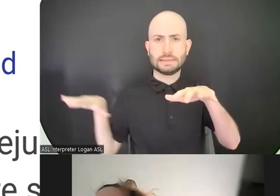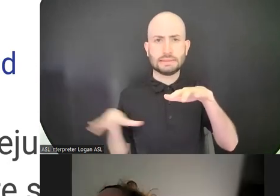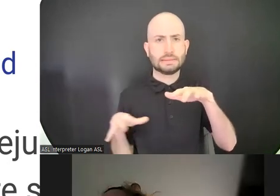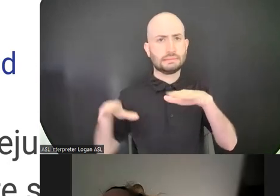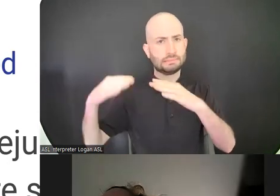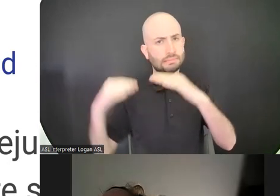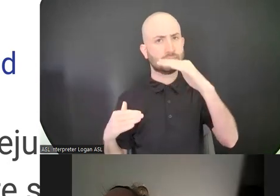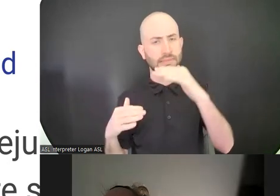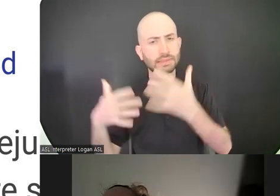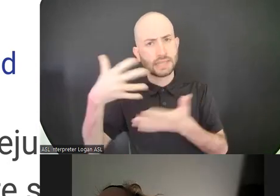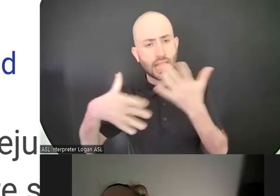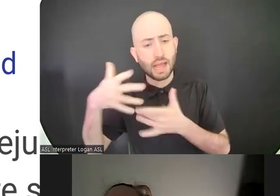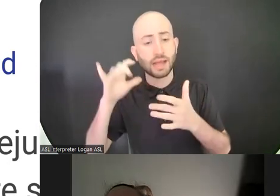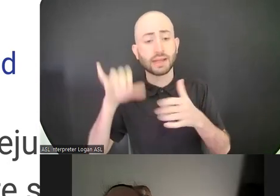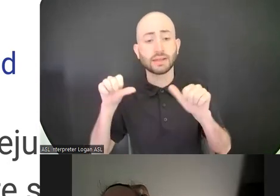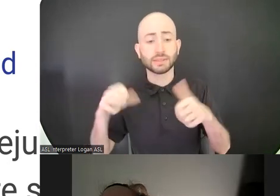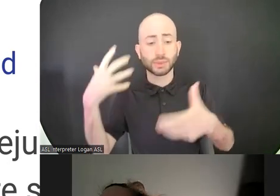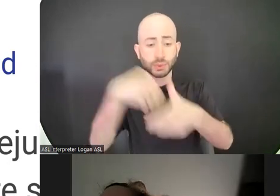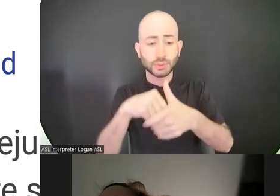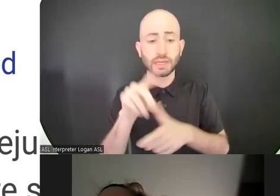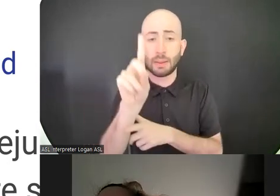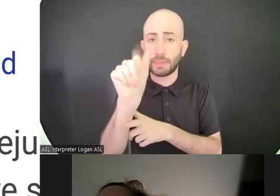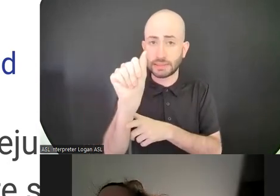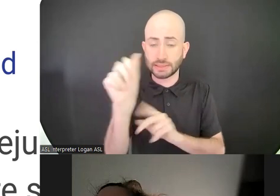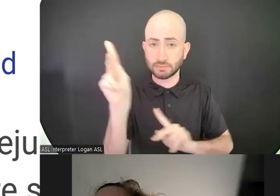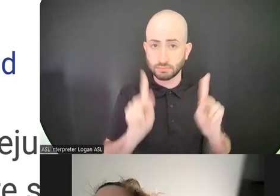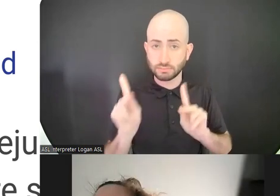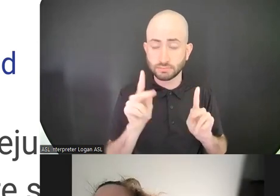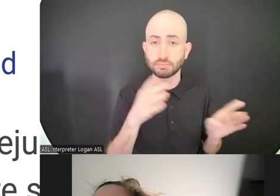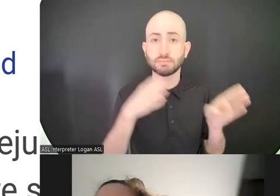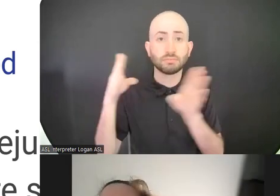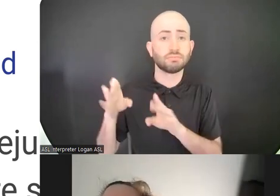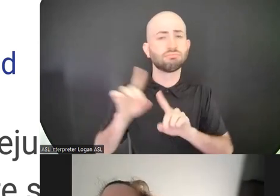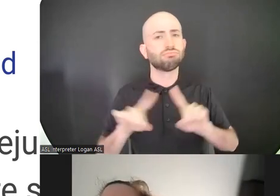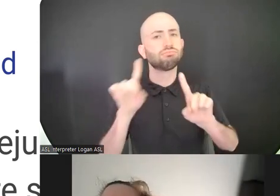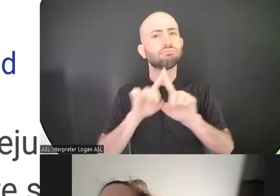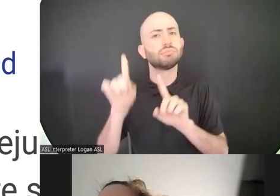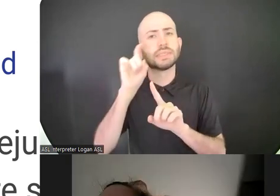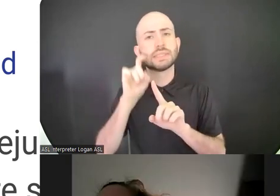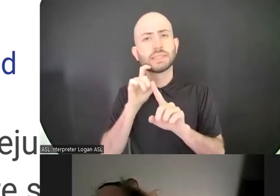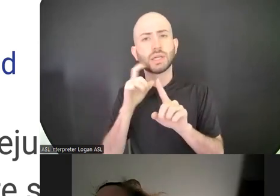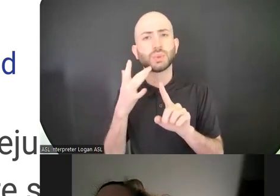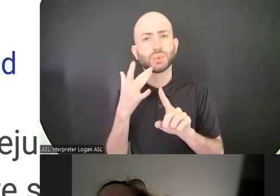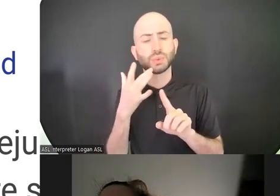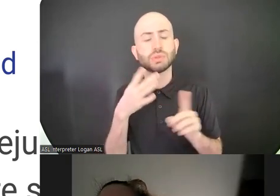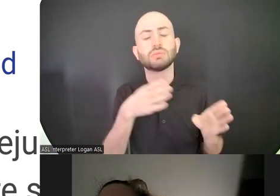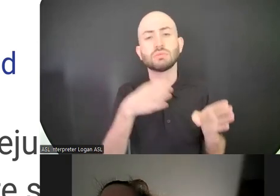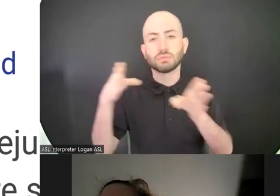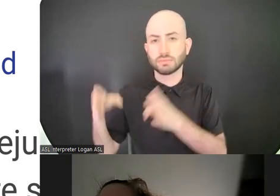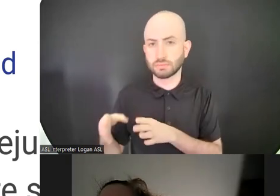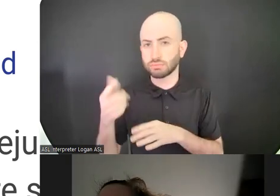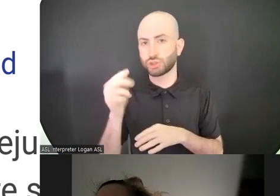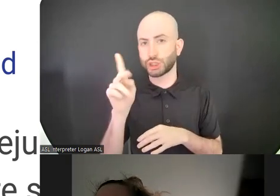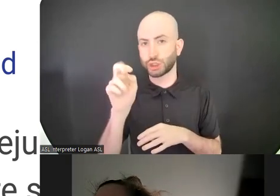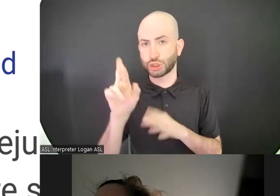communities include those with disabilities those with different sexual orientations those with different gender identities